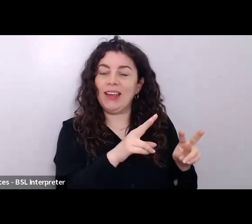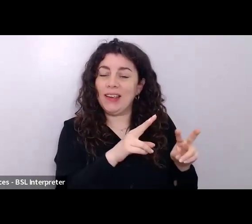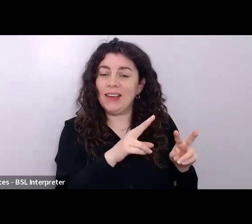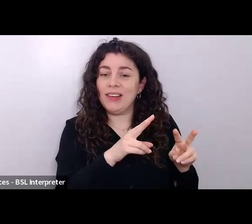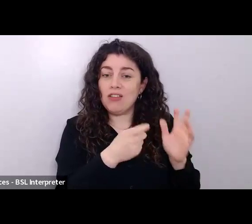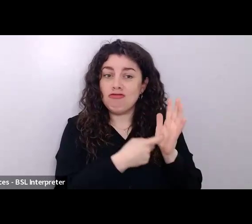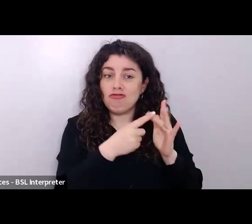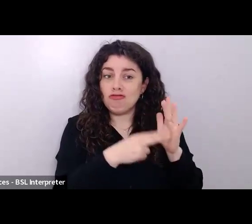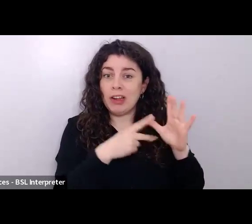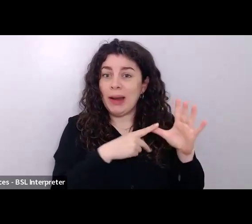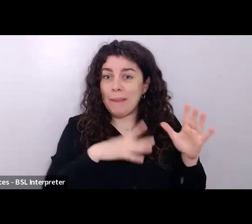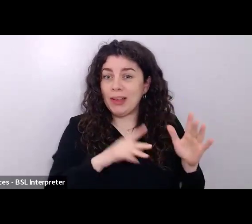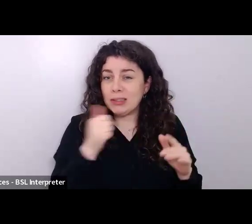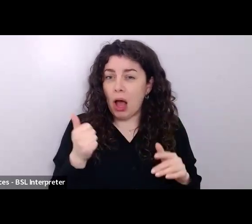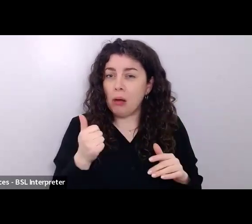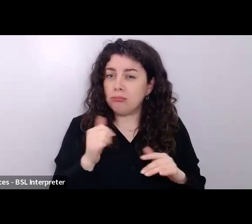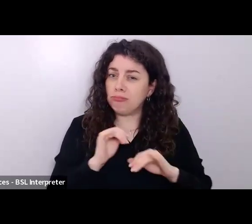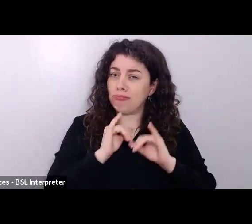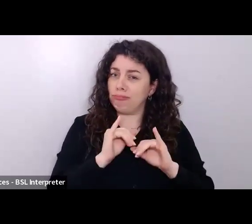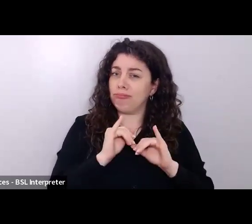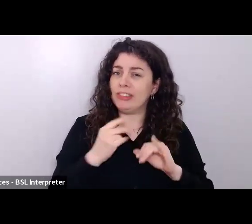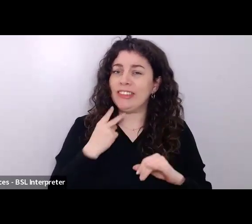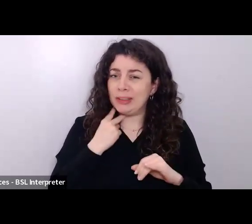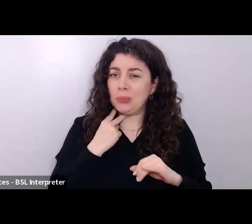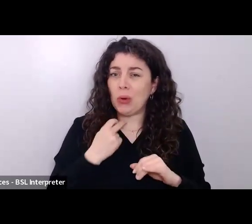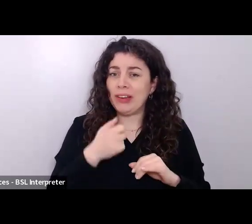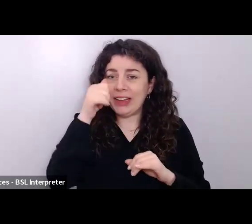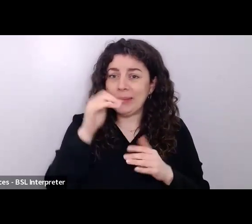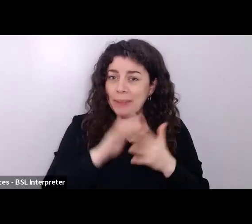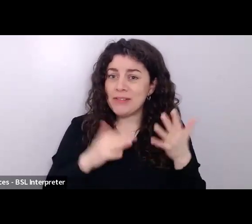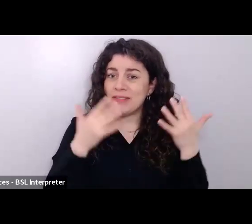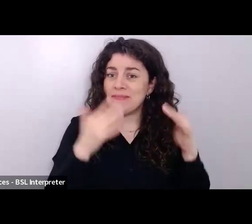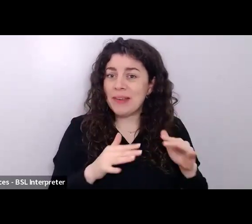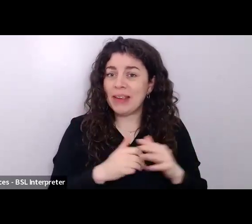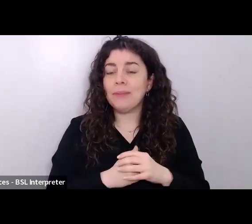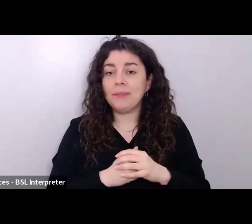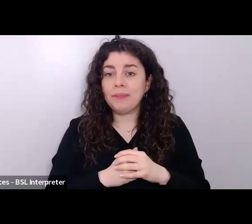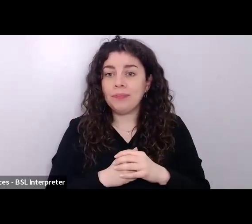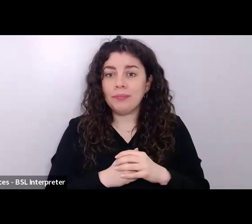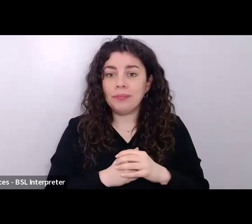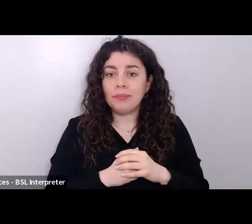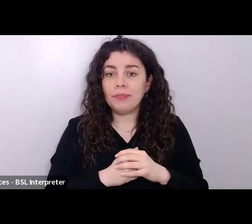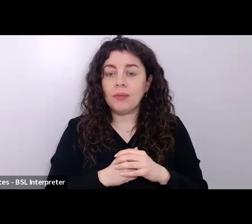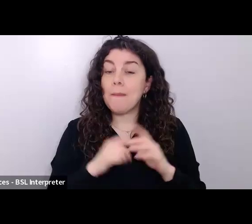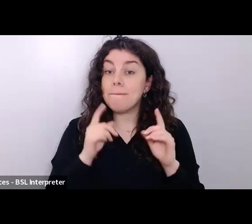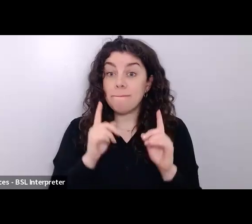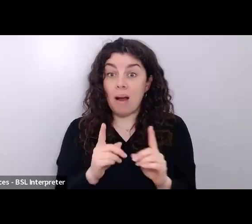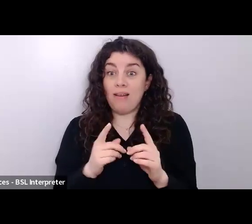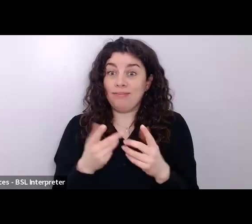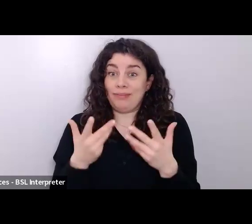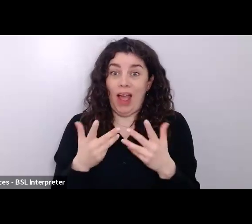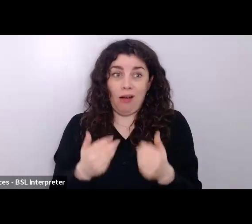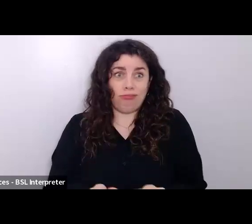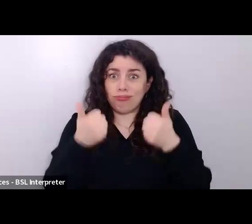pretty disappointing experiences, but also then you know, a great experience.